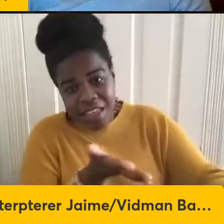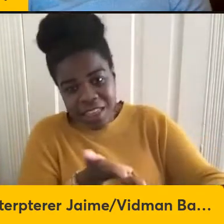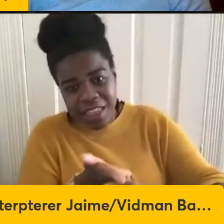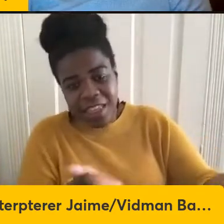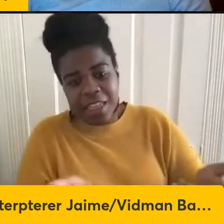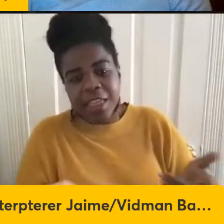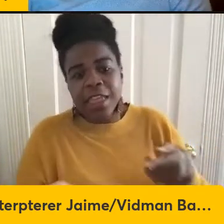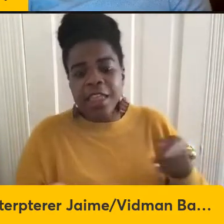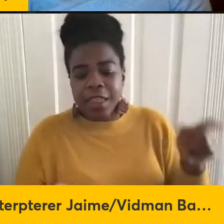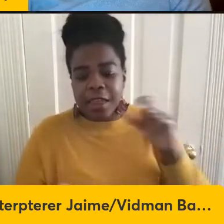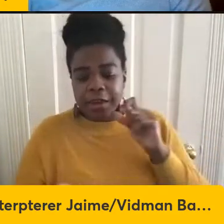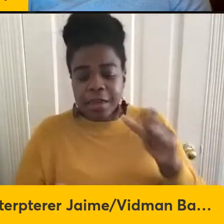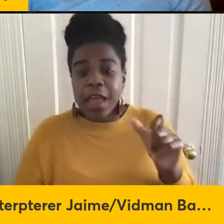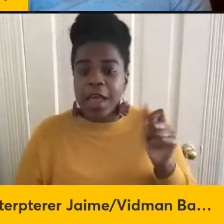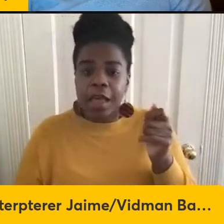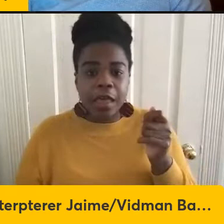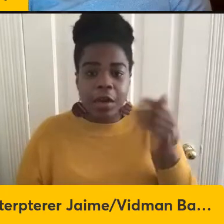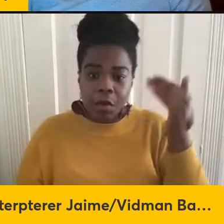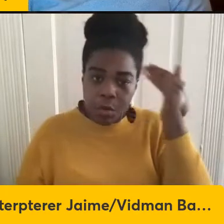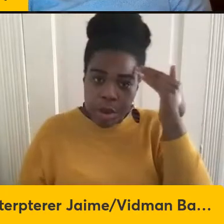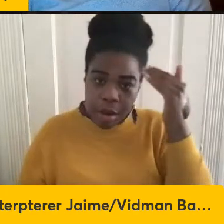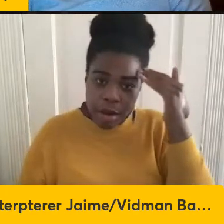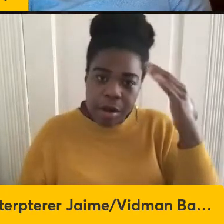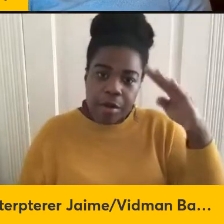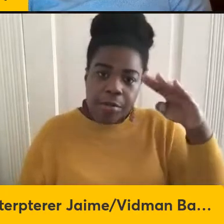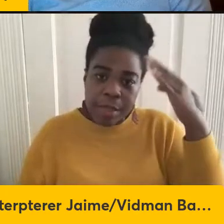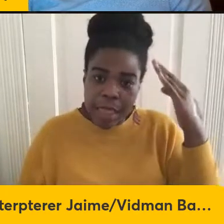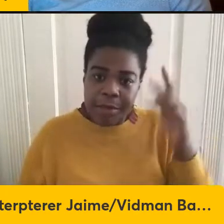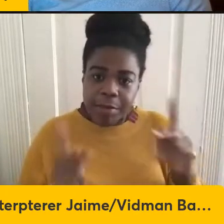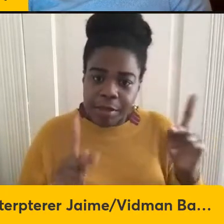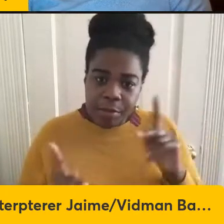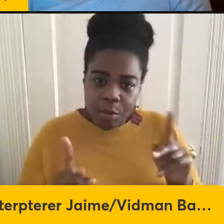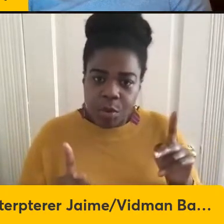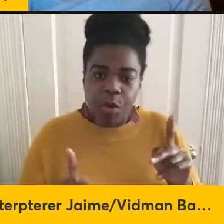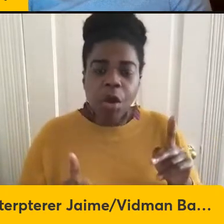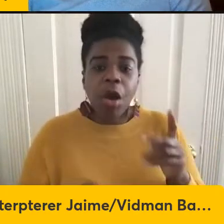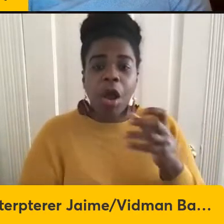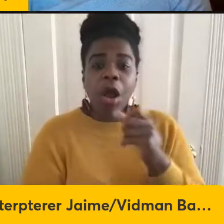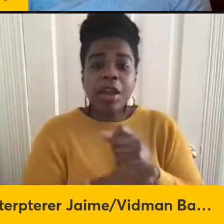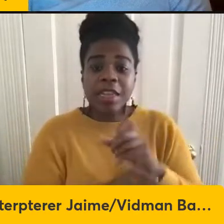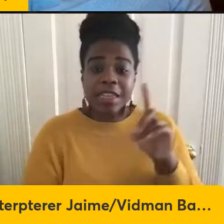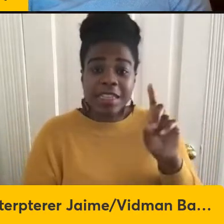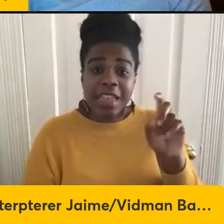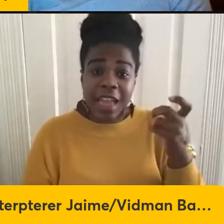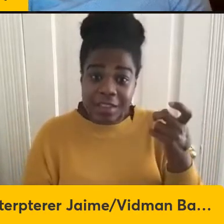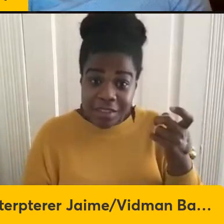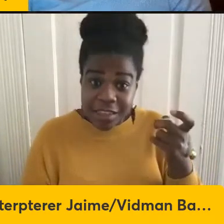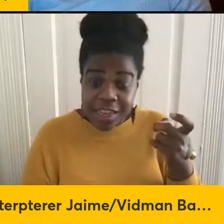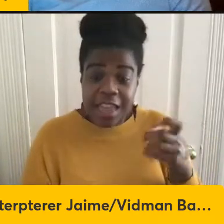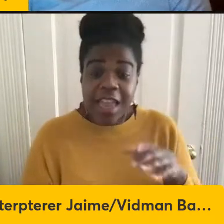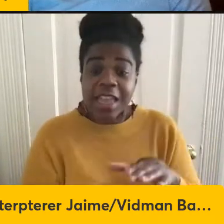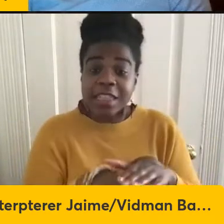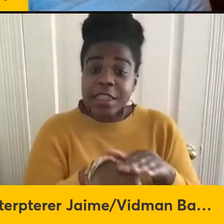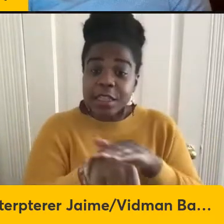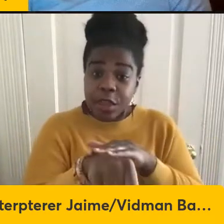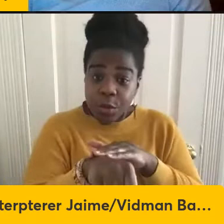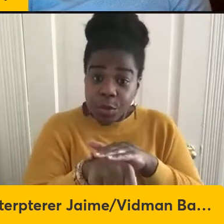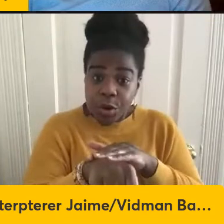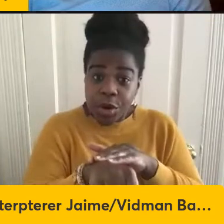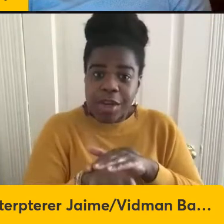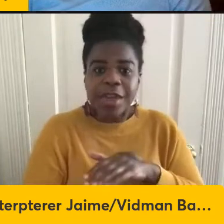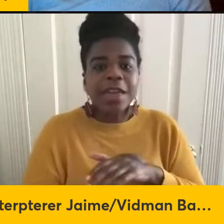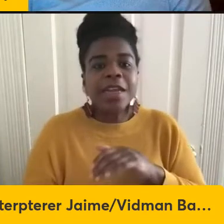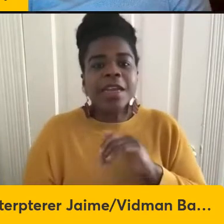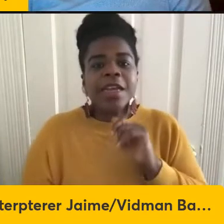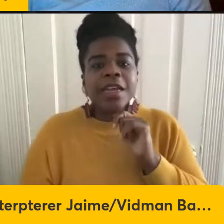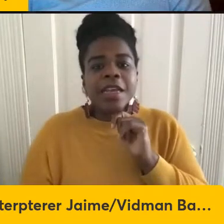fact that people of color, Black people, brown people, are getting diagnosed at slower rates. It's